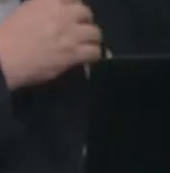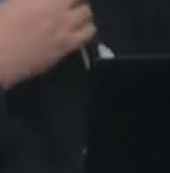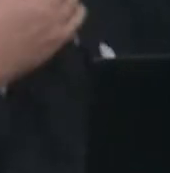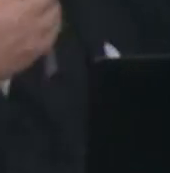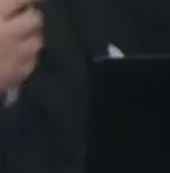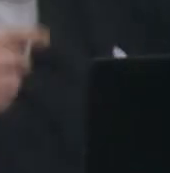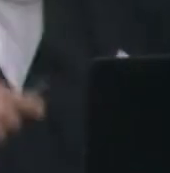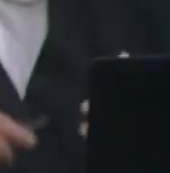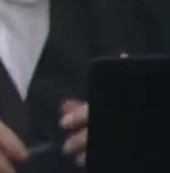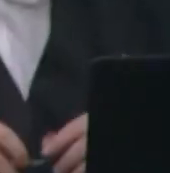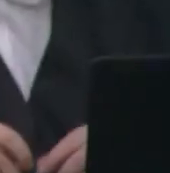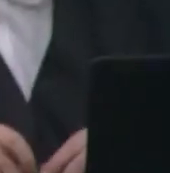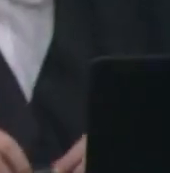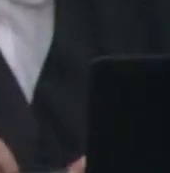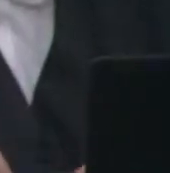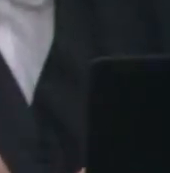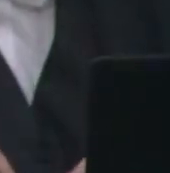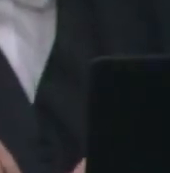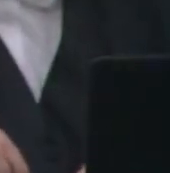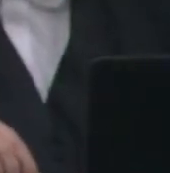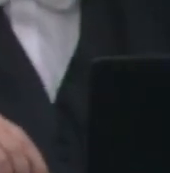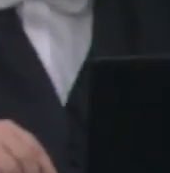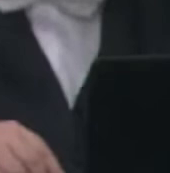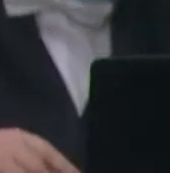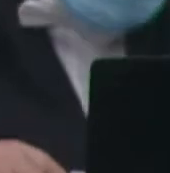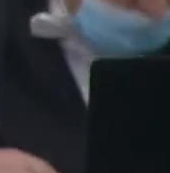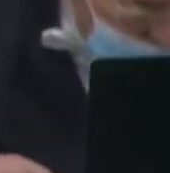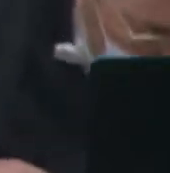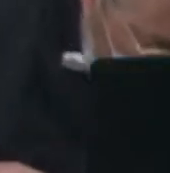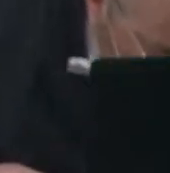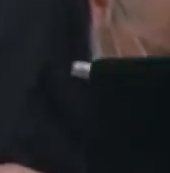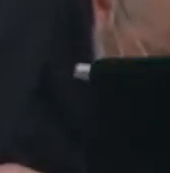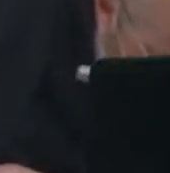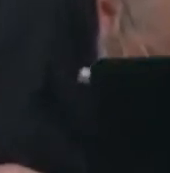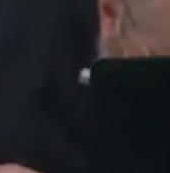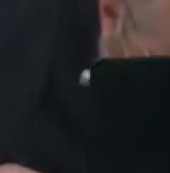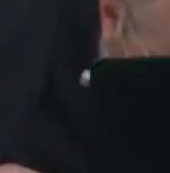profitability, sustainability of each SOE.